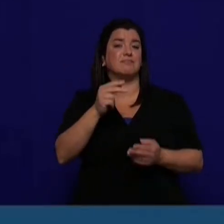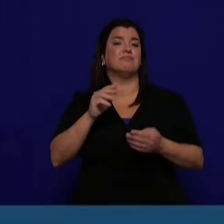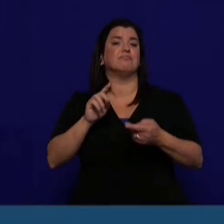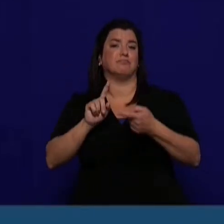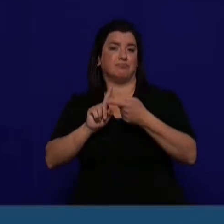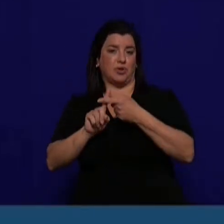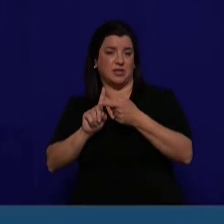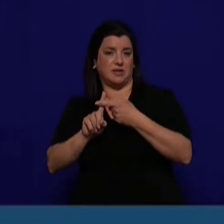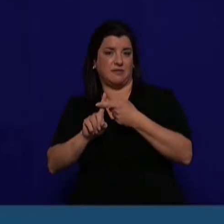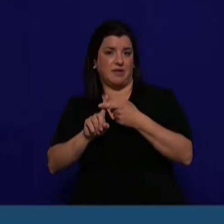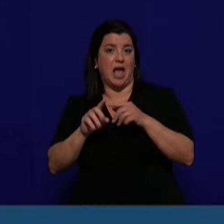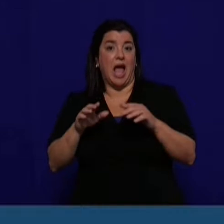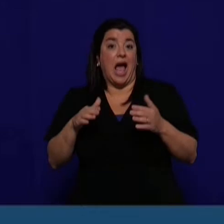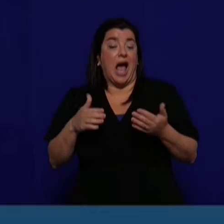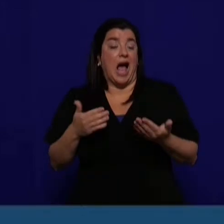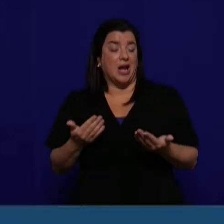ta'